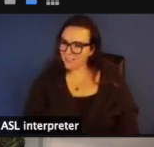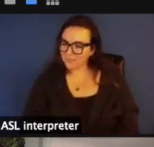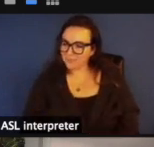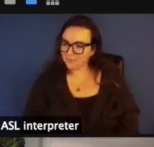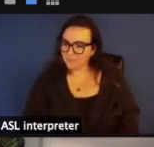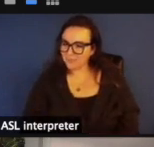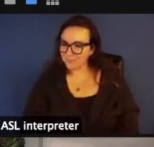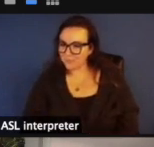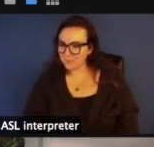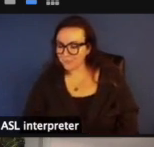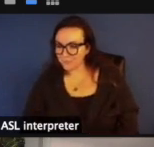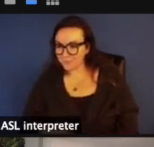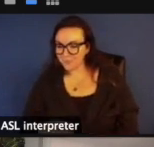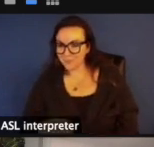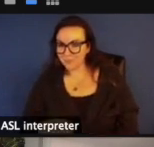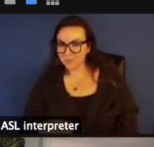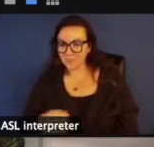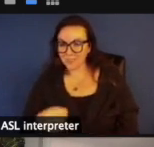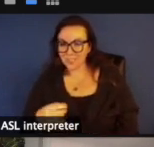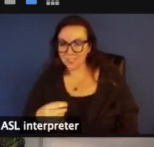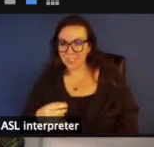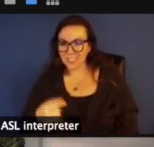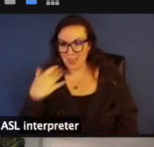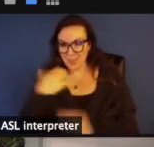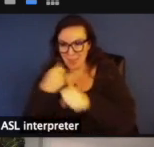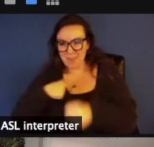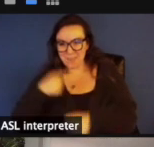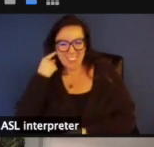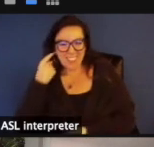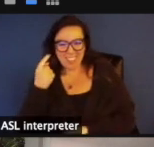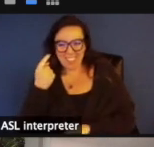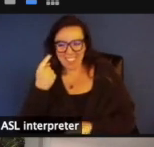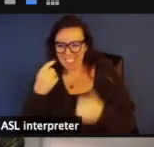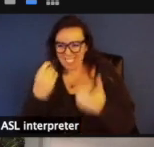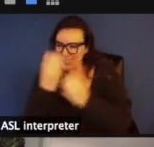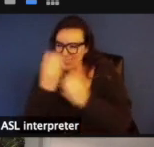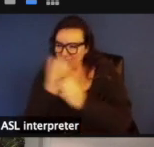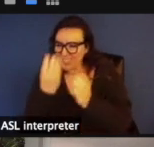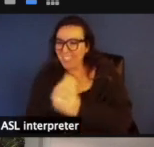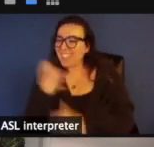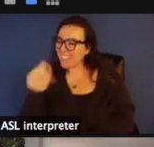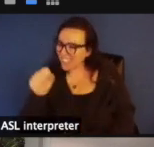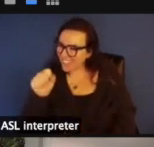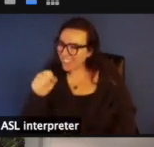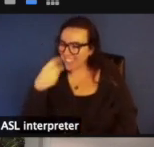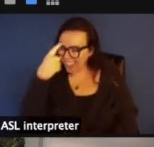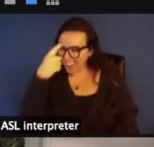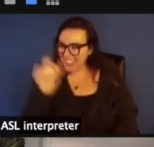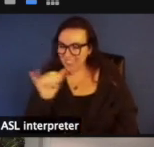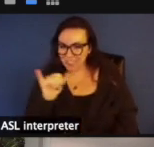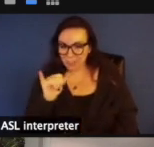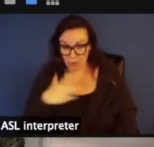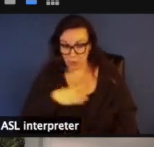Anybody? Happy, and it makes me think of spring. Yeah, exactly. That's what I think so too. Do you like these colors?